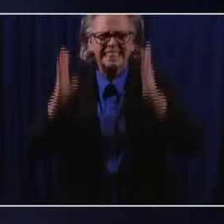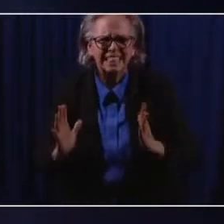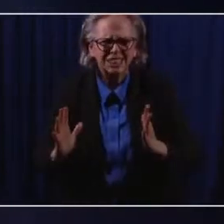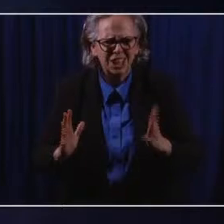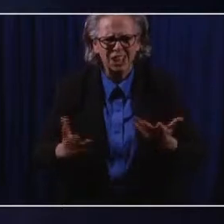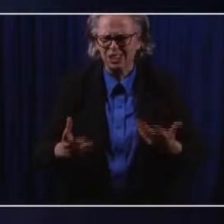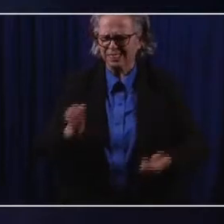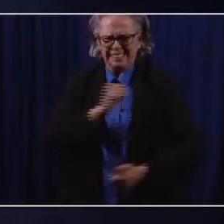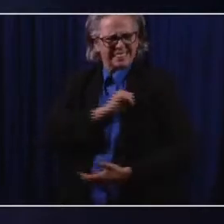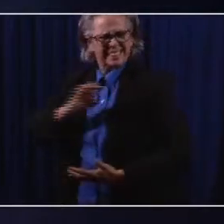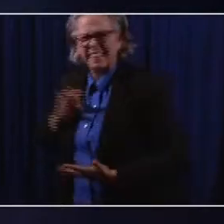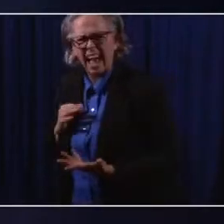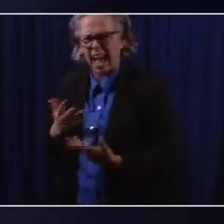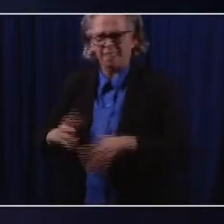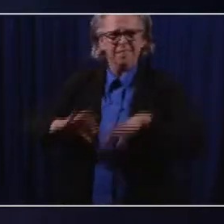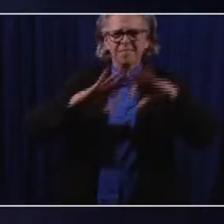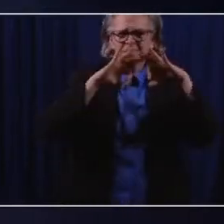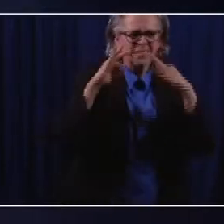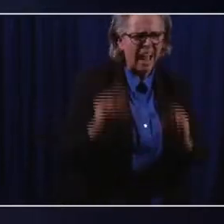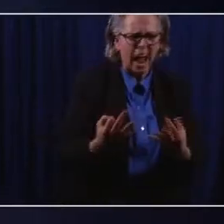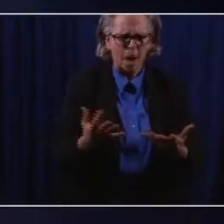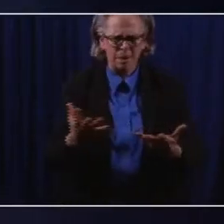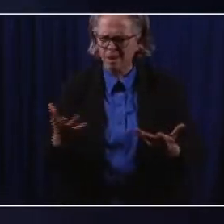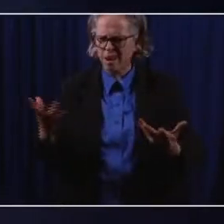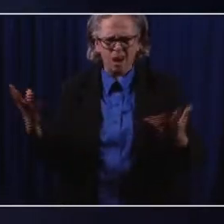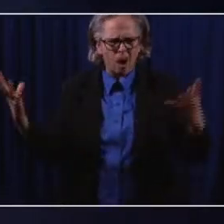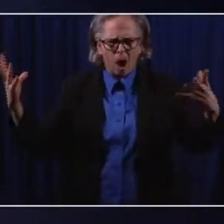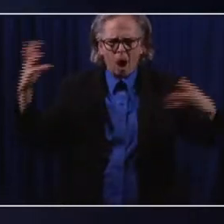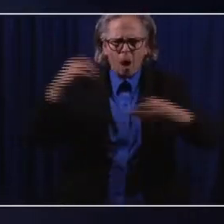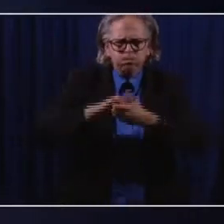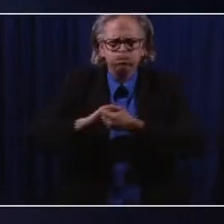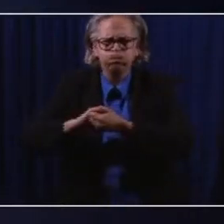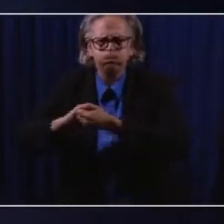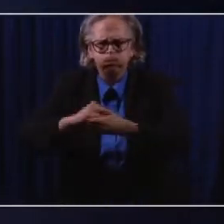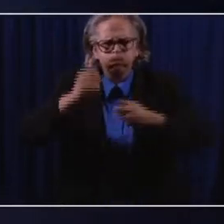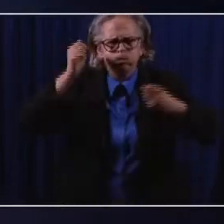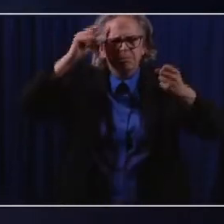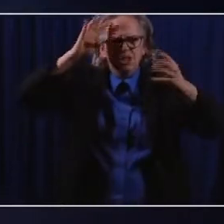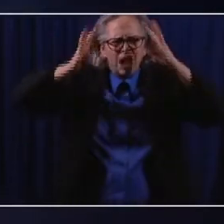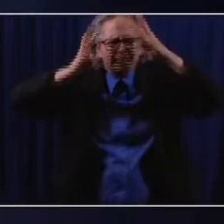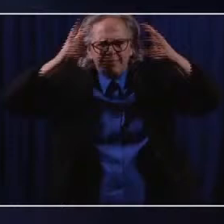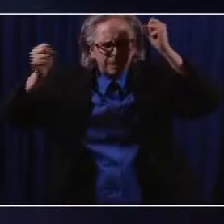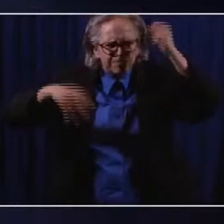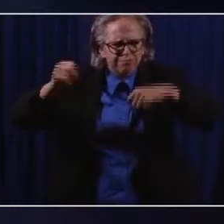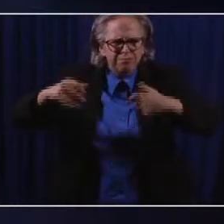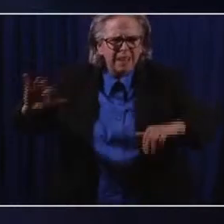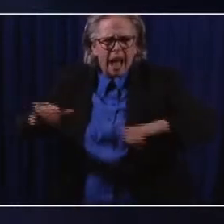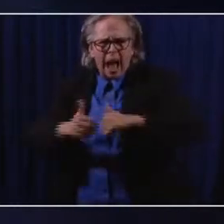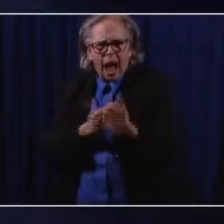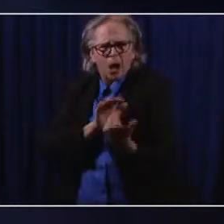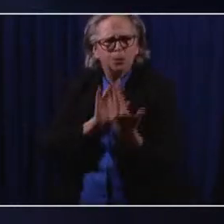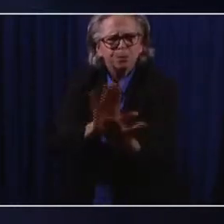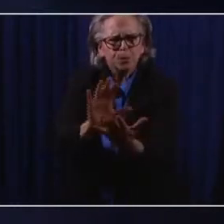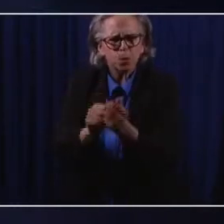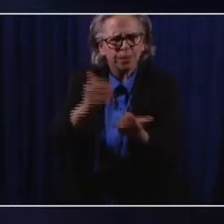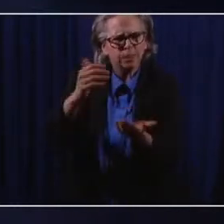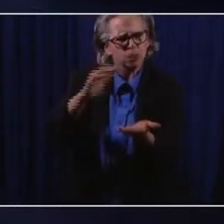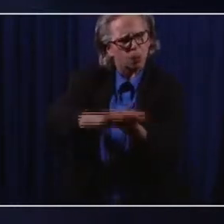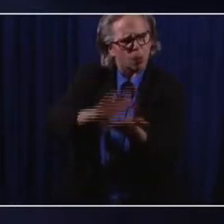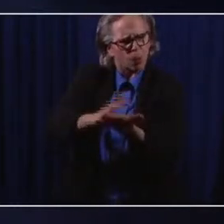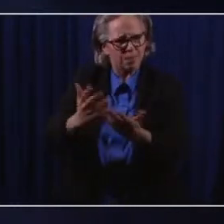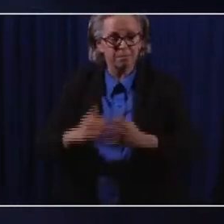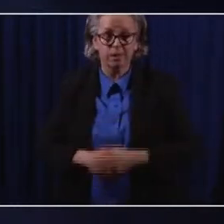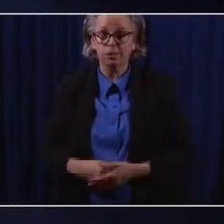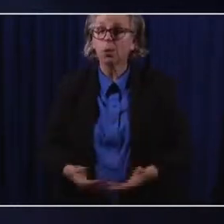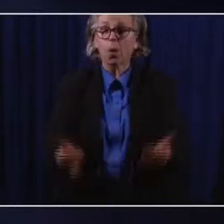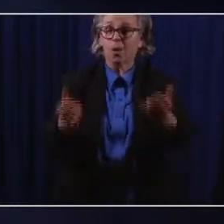So this year we have a schedule that's been updated that allows us to have more time with our